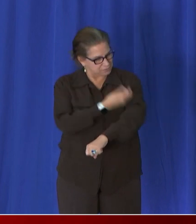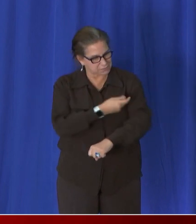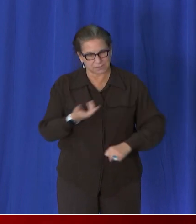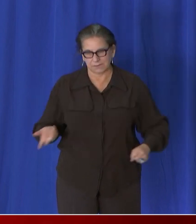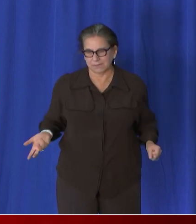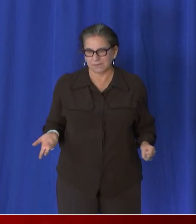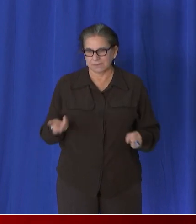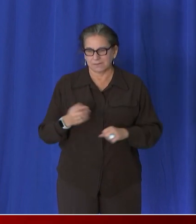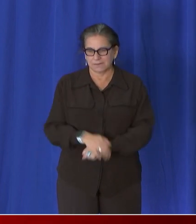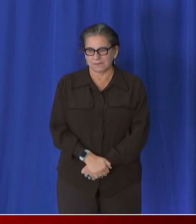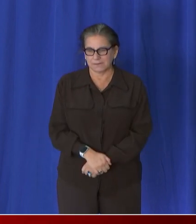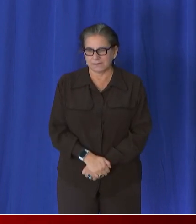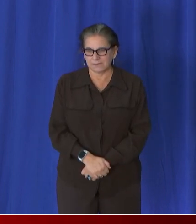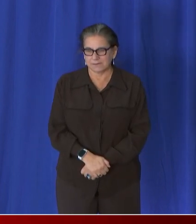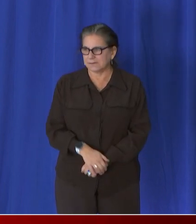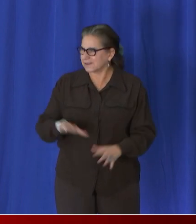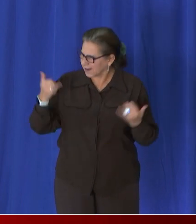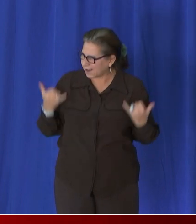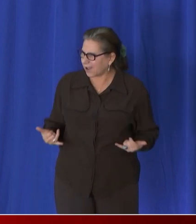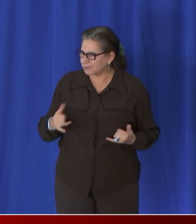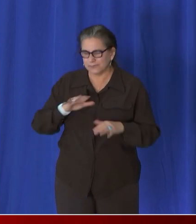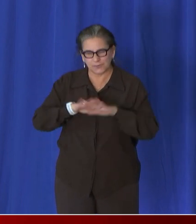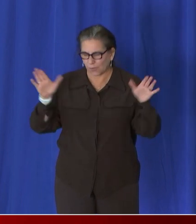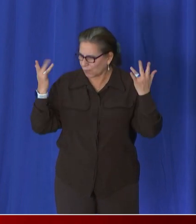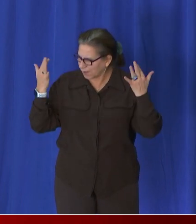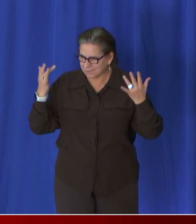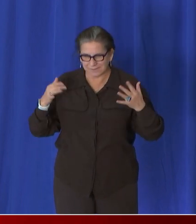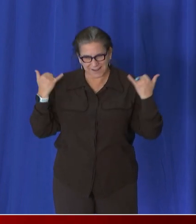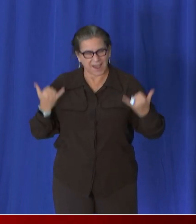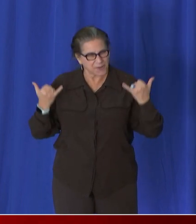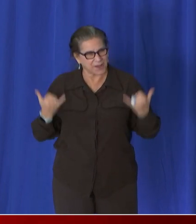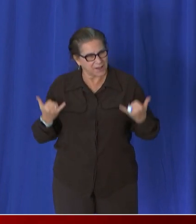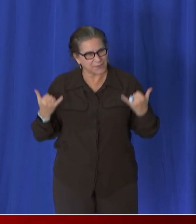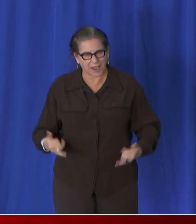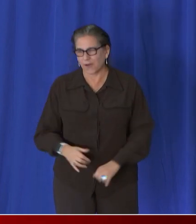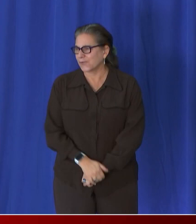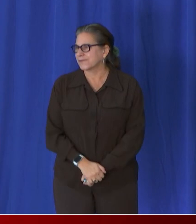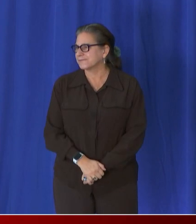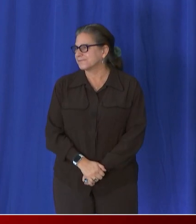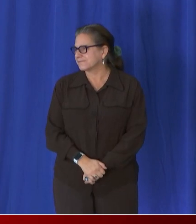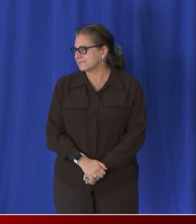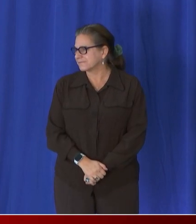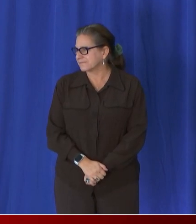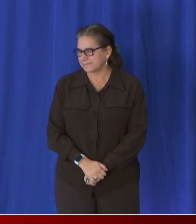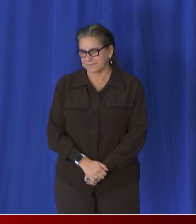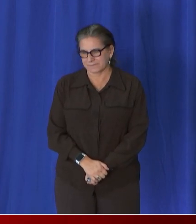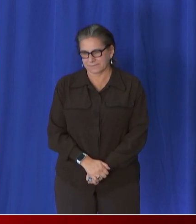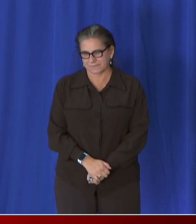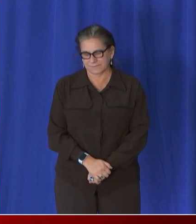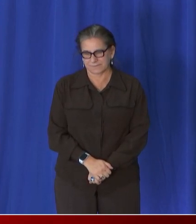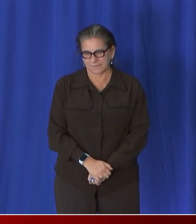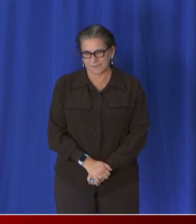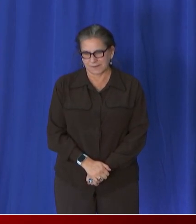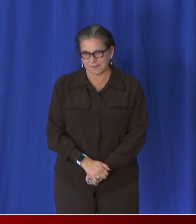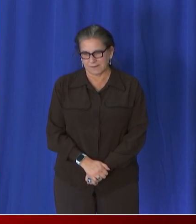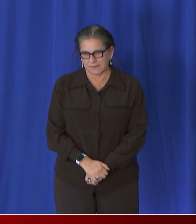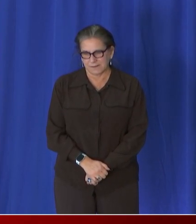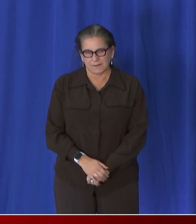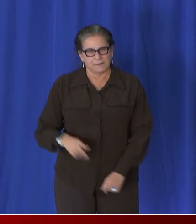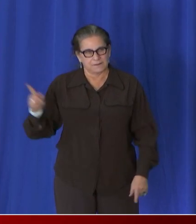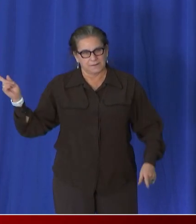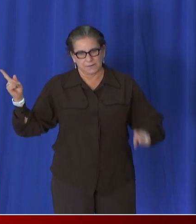nation. So why wait? Now's the time. Thank you. Yes. Mayor Bowser, I have 3